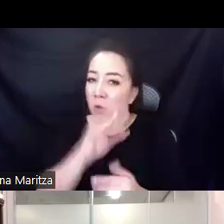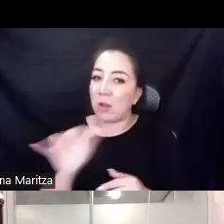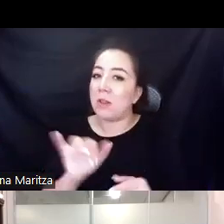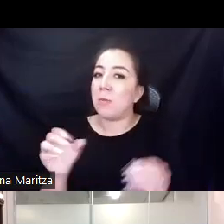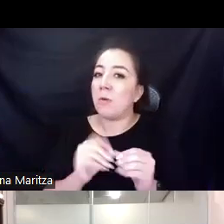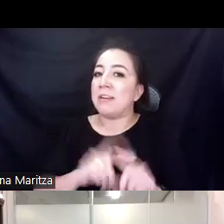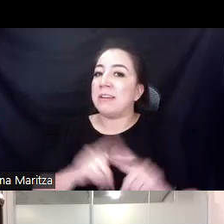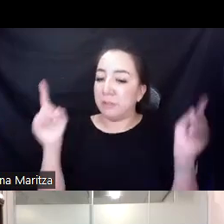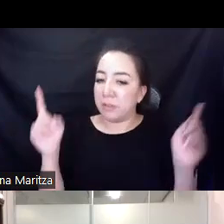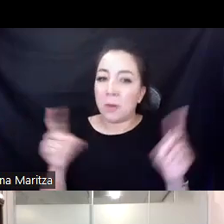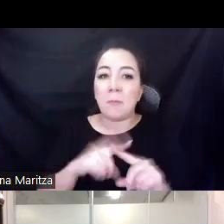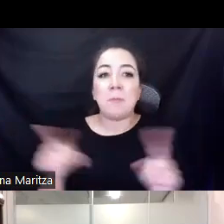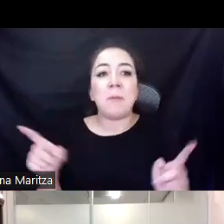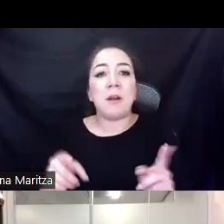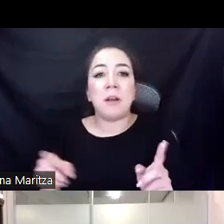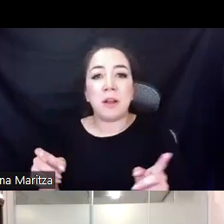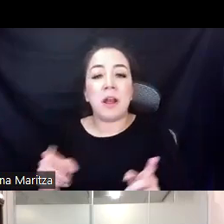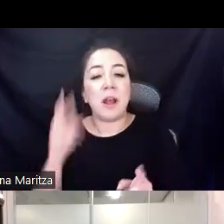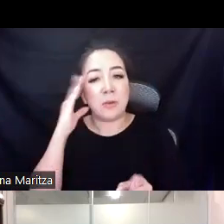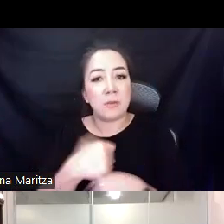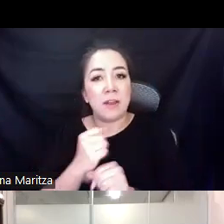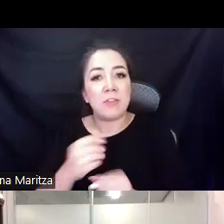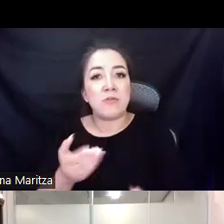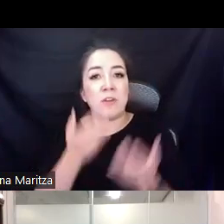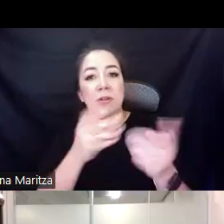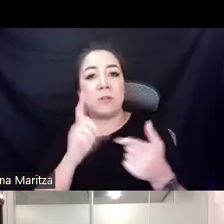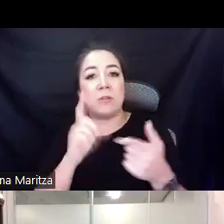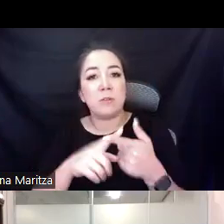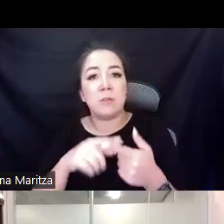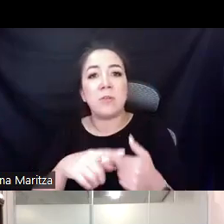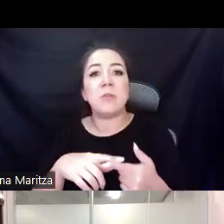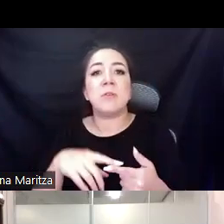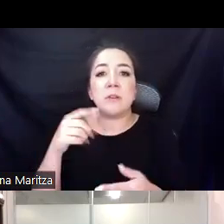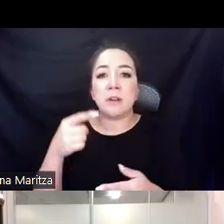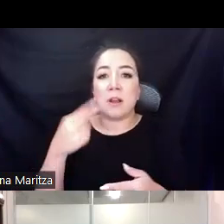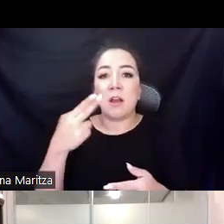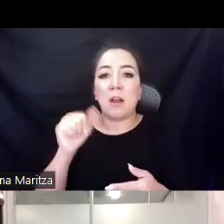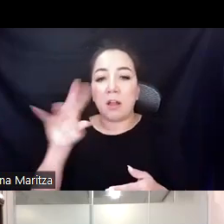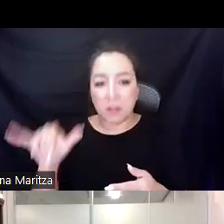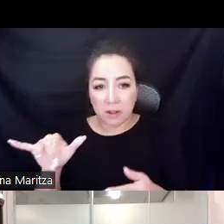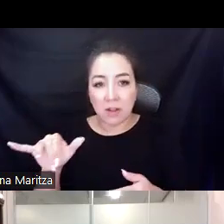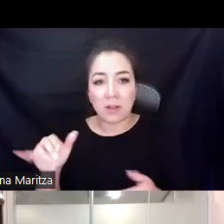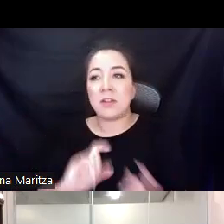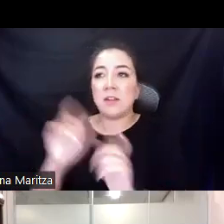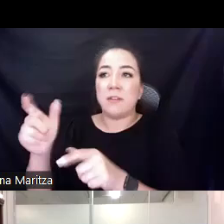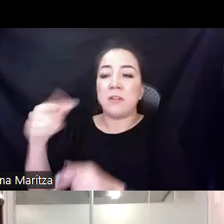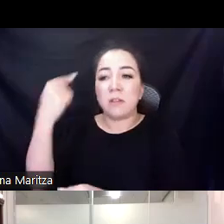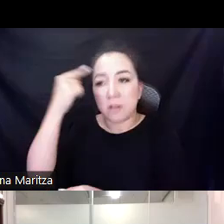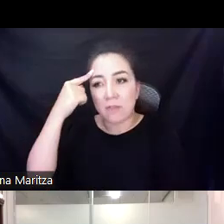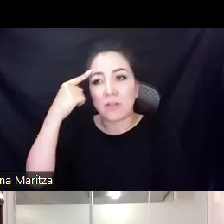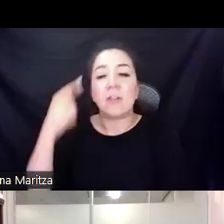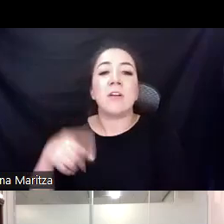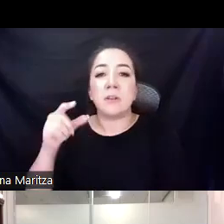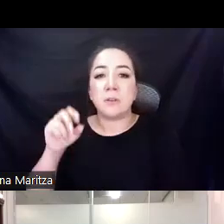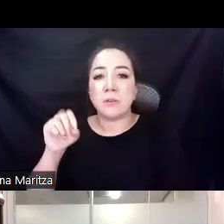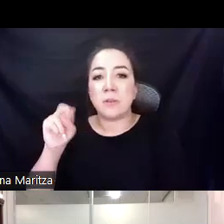rosier. But I know that you make recommendations to Secretary Ghali that go then up to Governor Newsom. And I know that he has